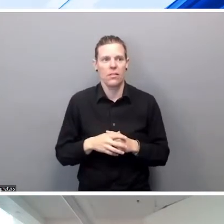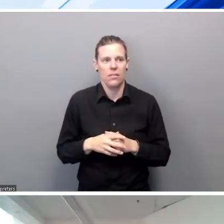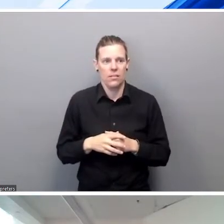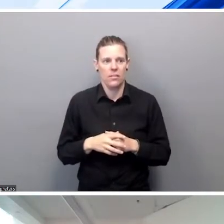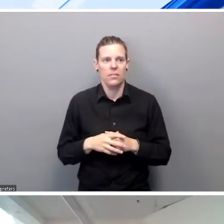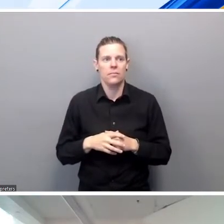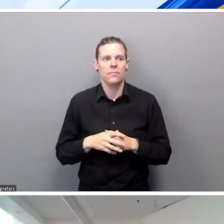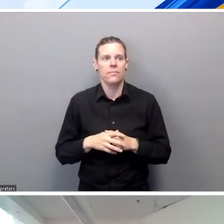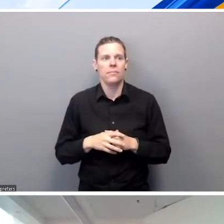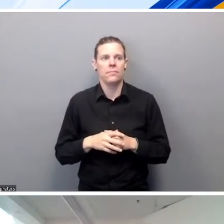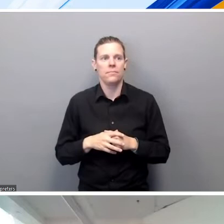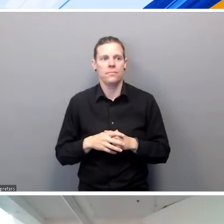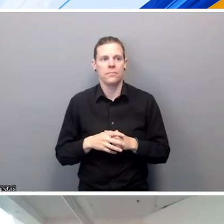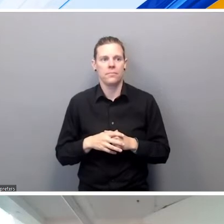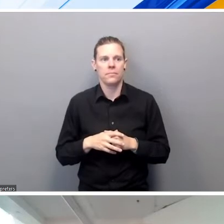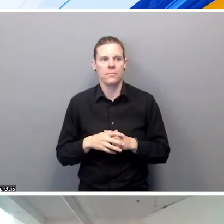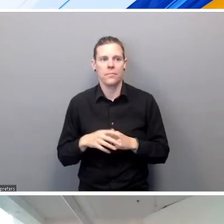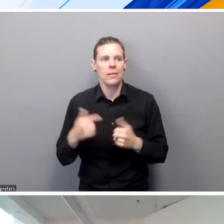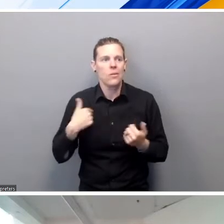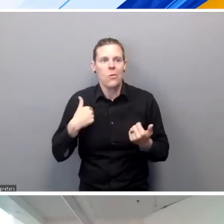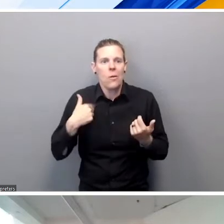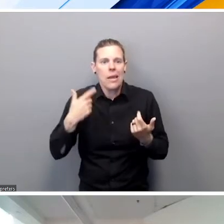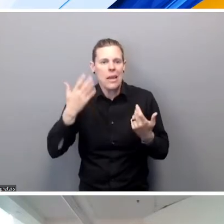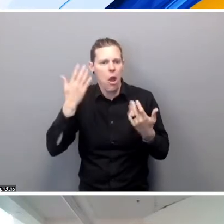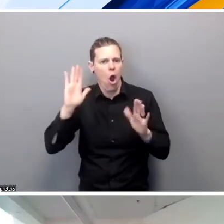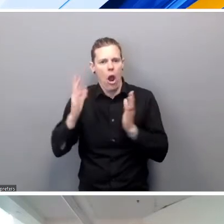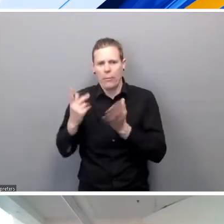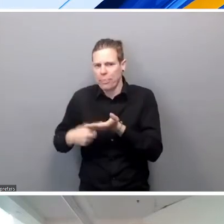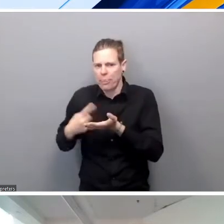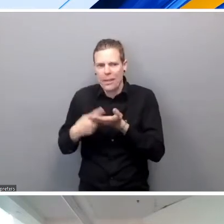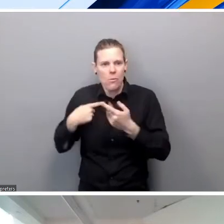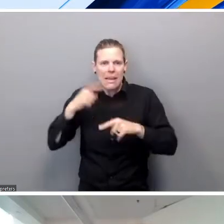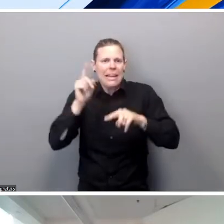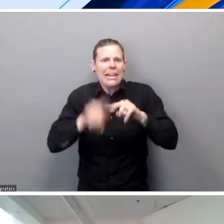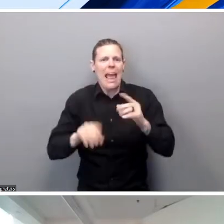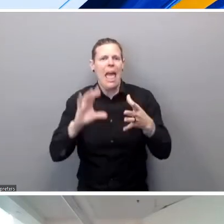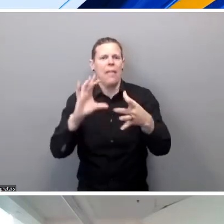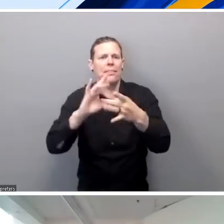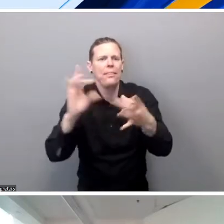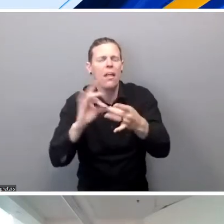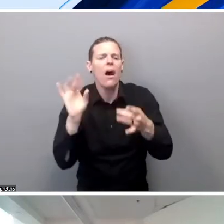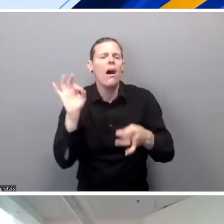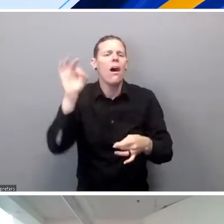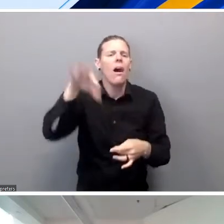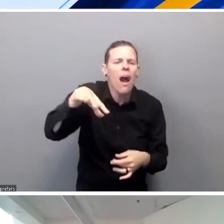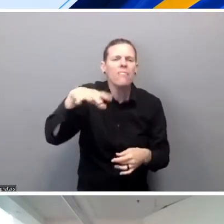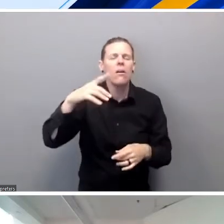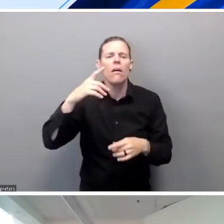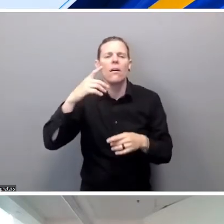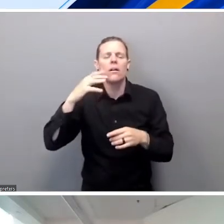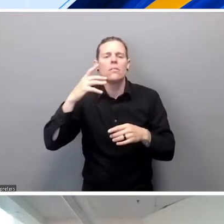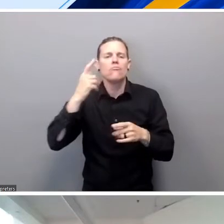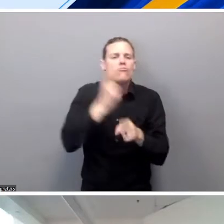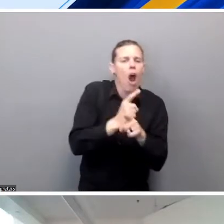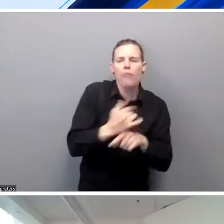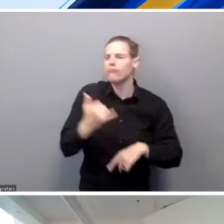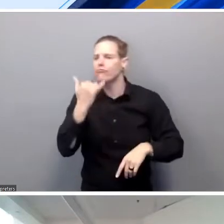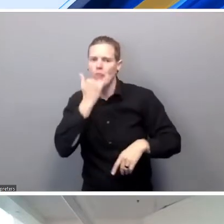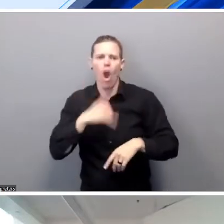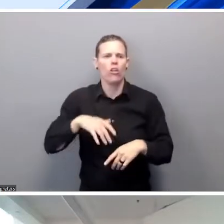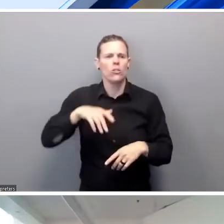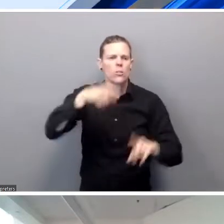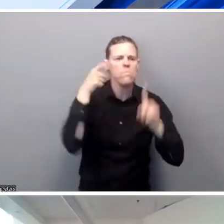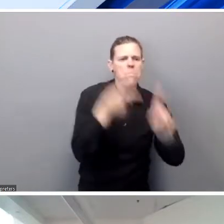given that we couldn't say anything intelligent, it would be better not to say anything until we had sufficient data.